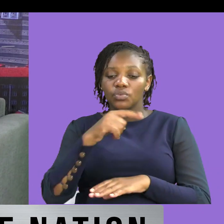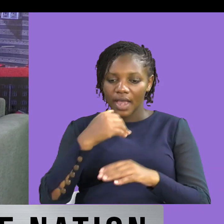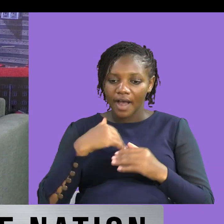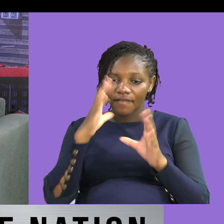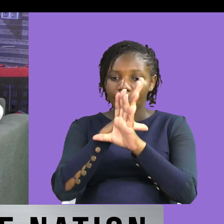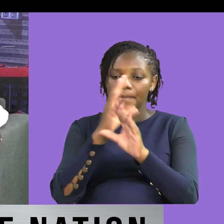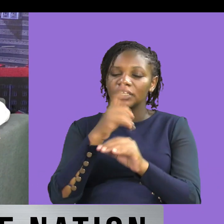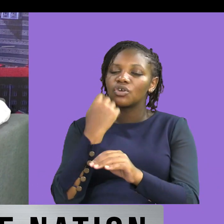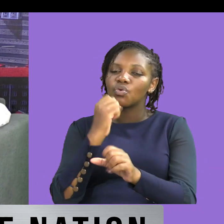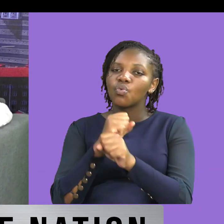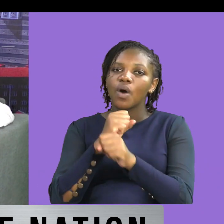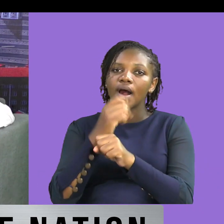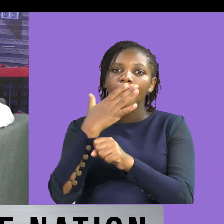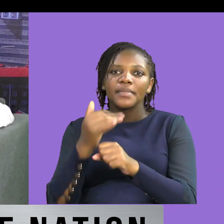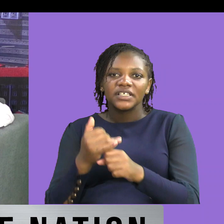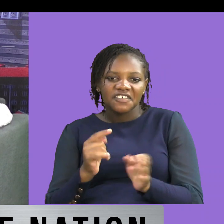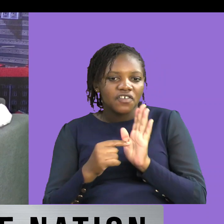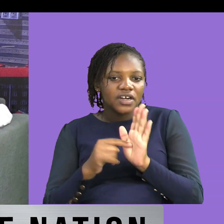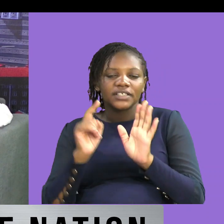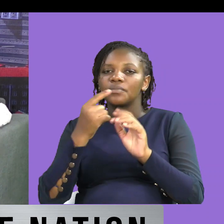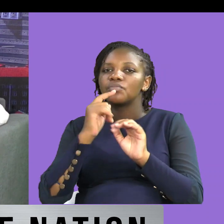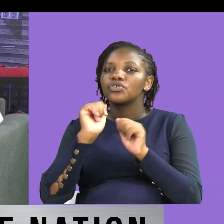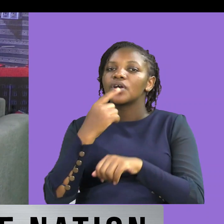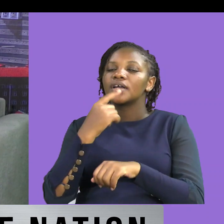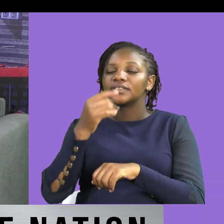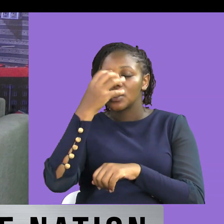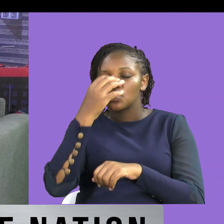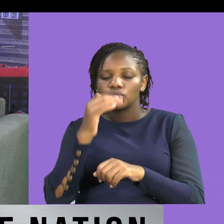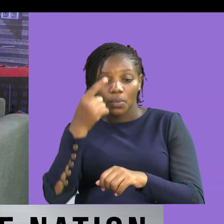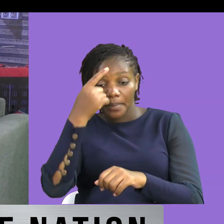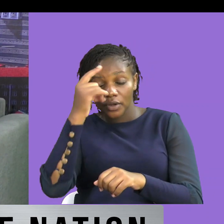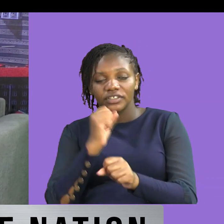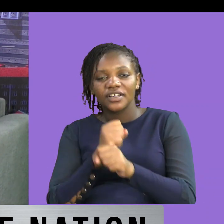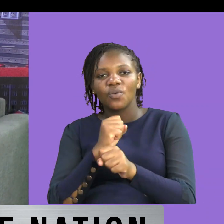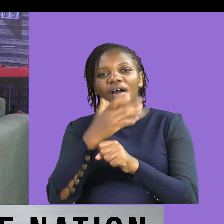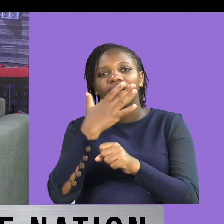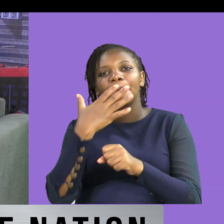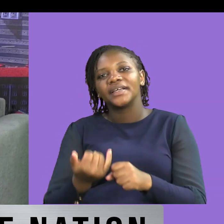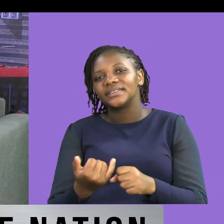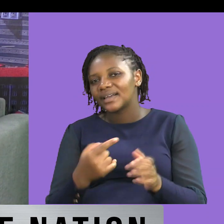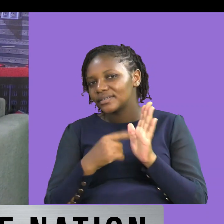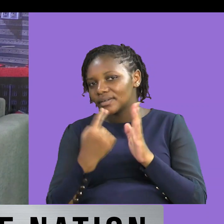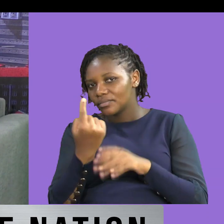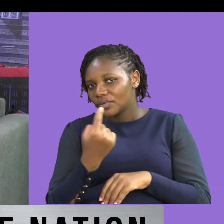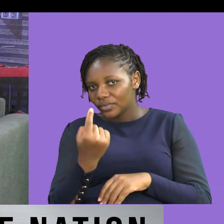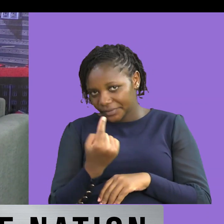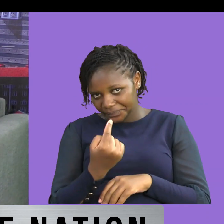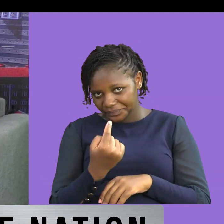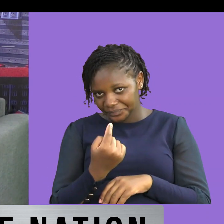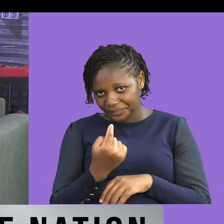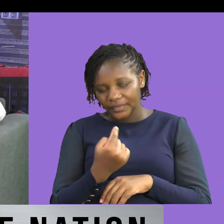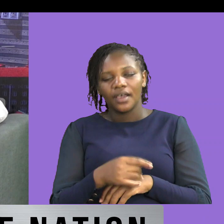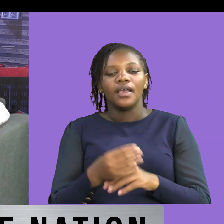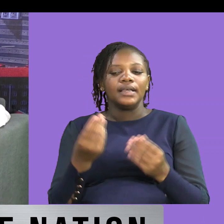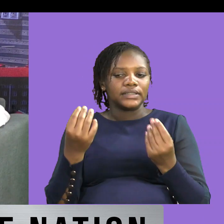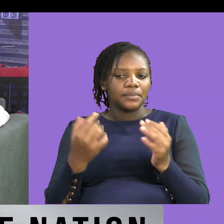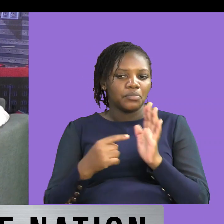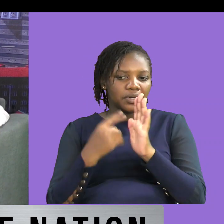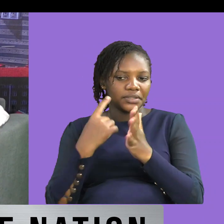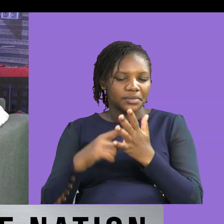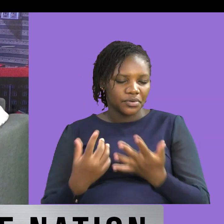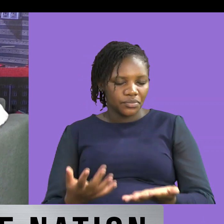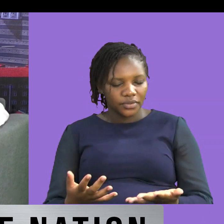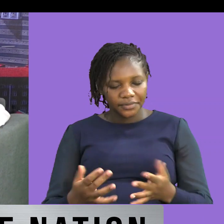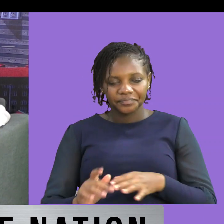is William Ruto's because he worked better. That is because people pushed him, Jonah. And I'll give you a very simple example, Jonah.